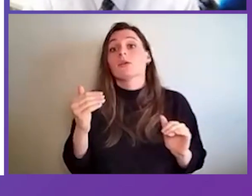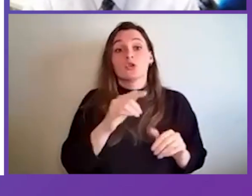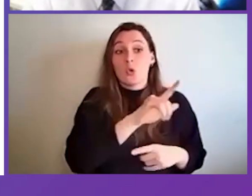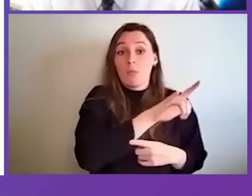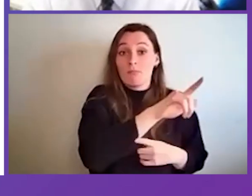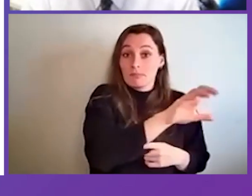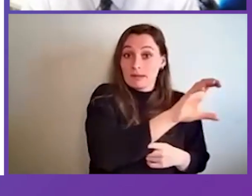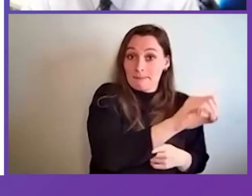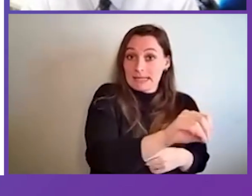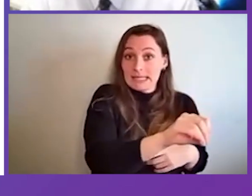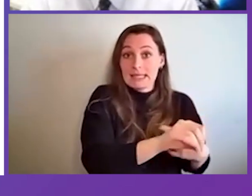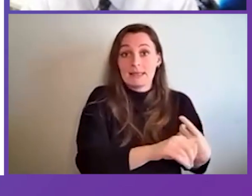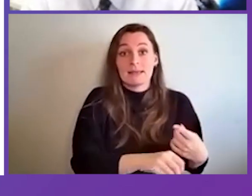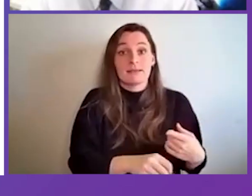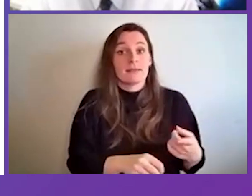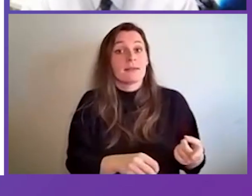manufacturers,